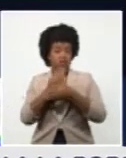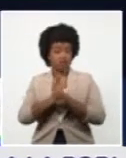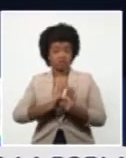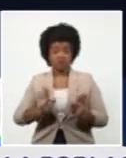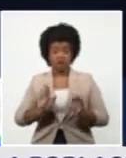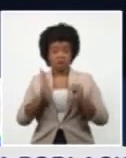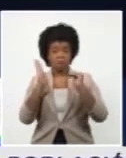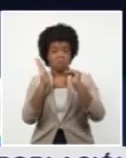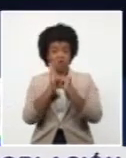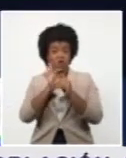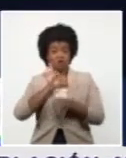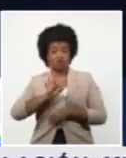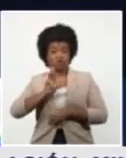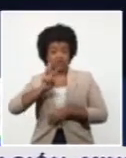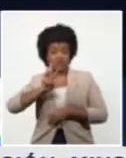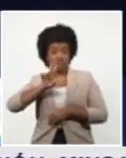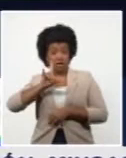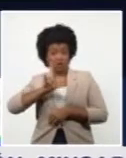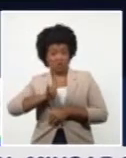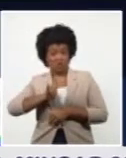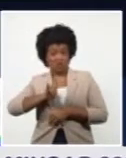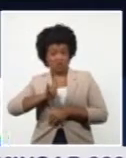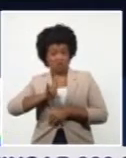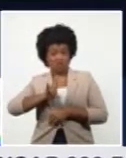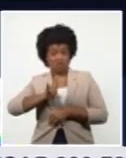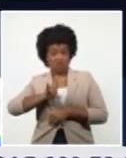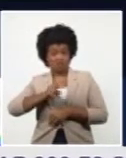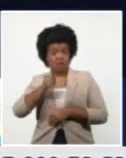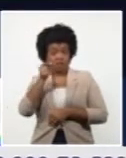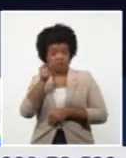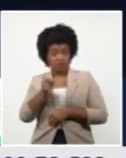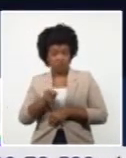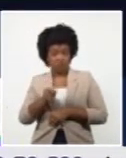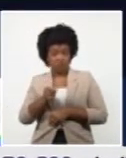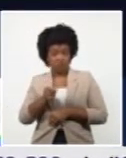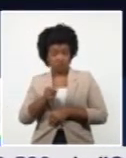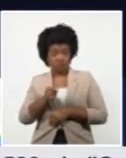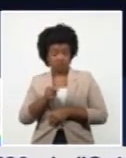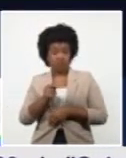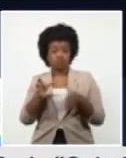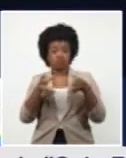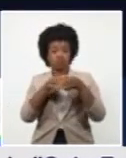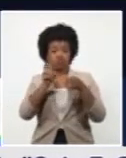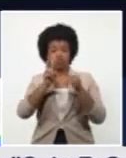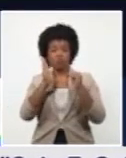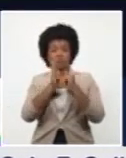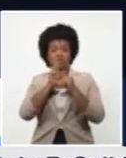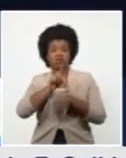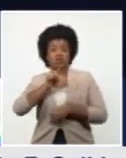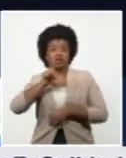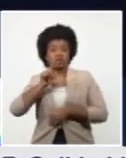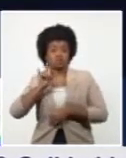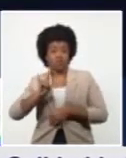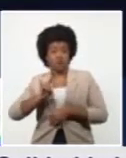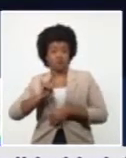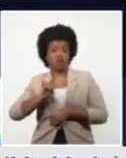That also goes along with the number of cases diagnosed of the last 15 days. And thus,